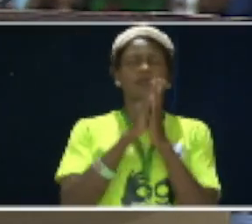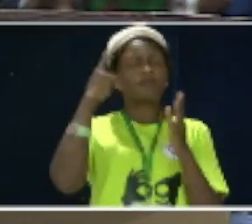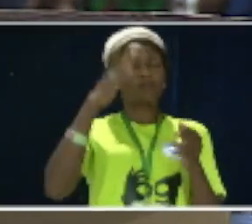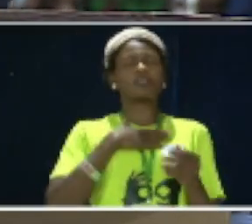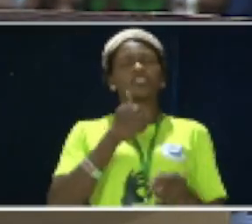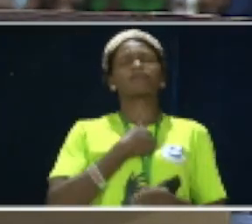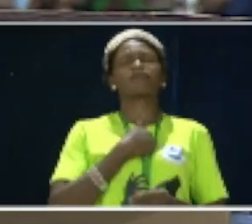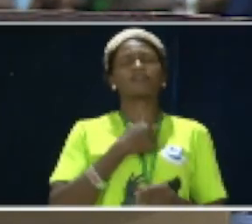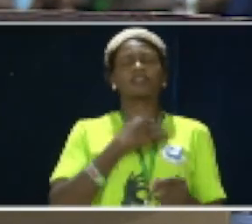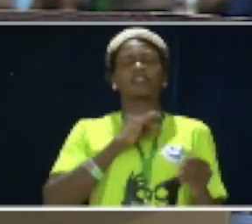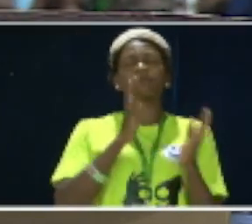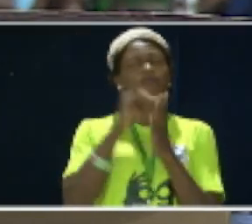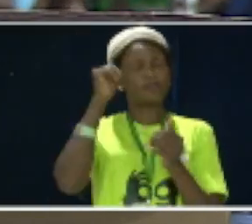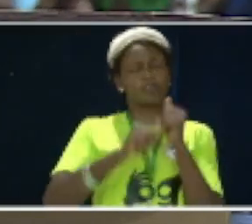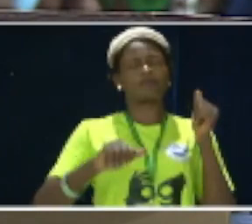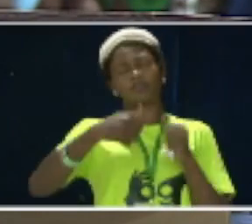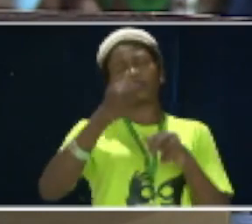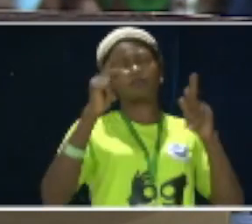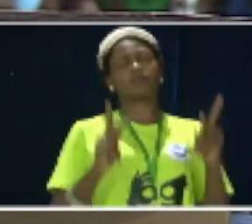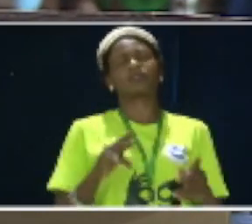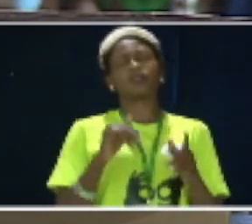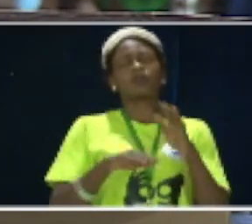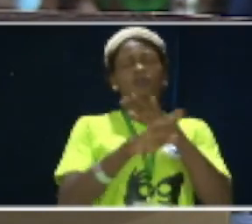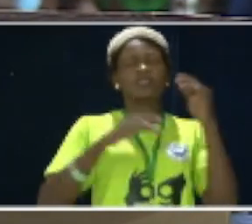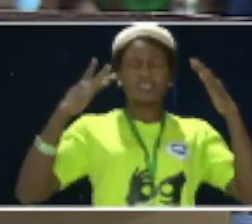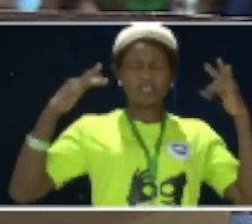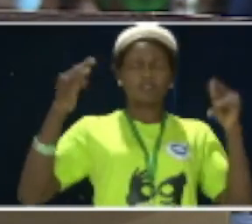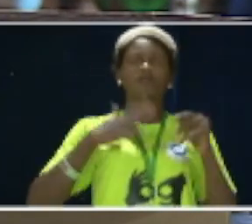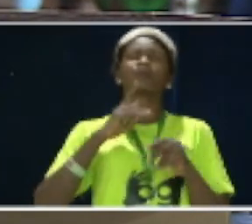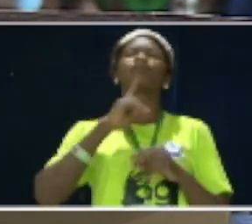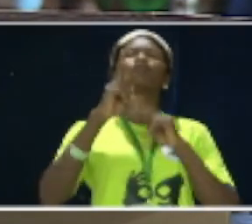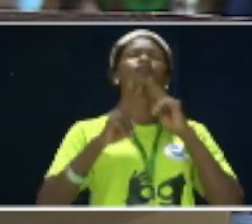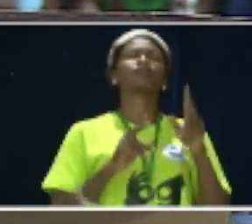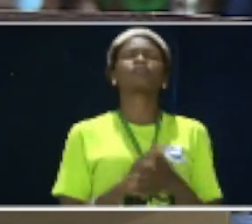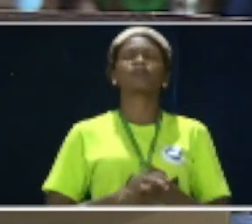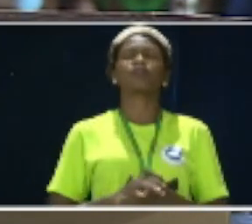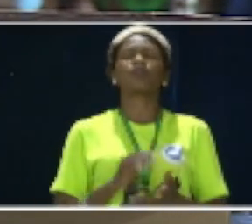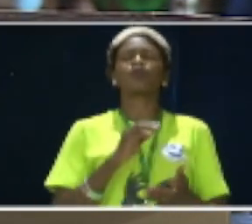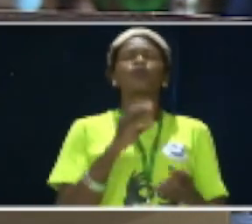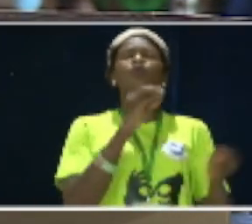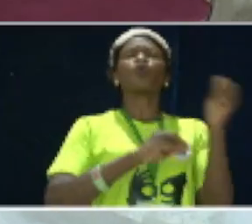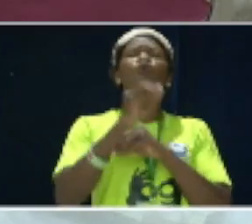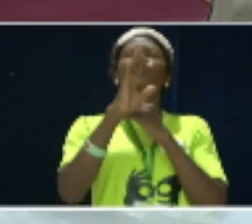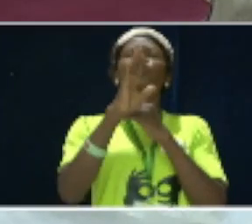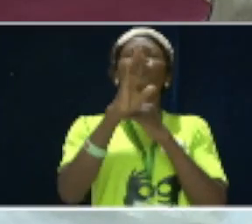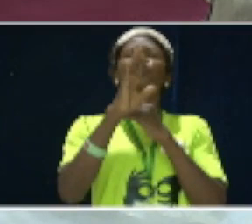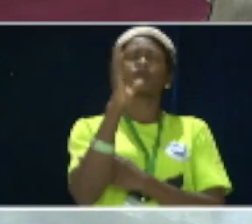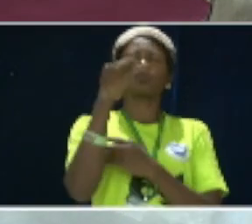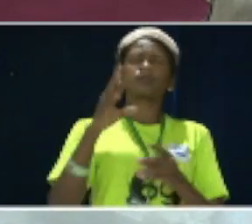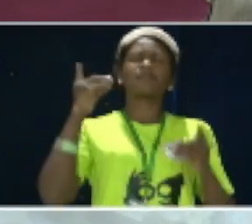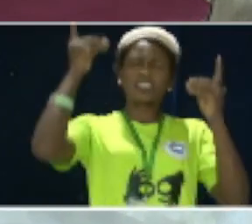myself, and I pray for every other person under the sound of my voice. O God of